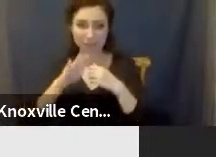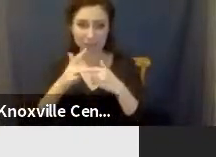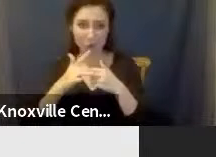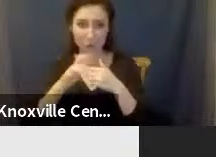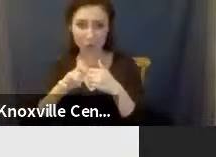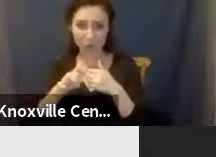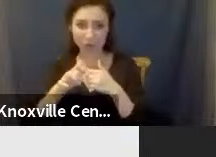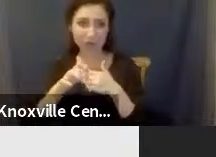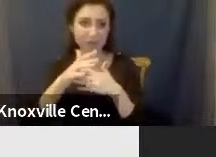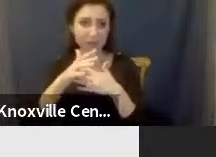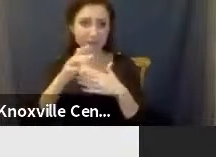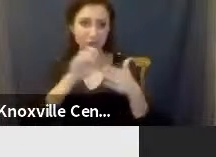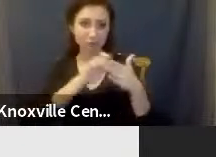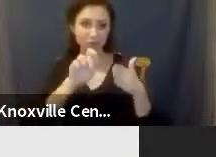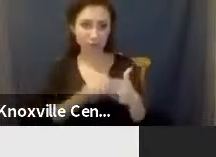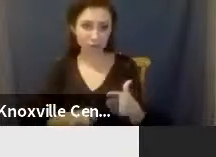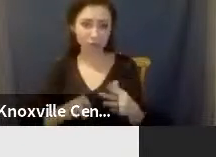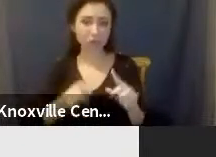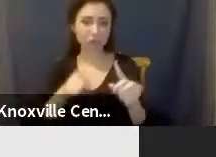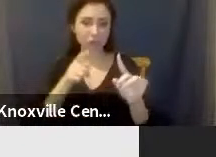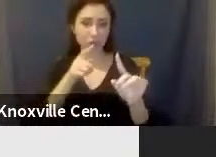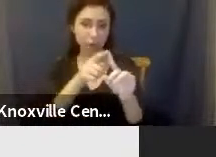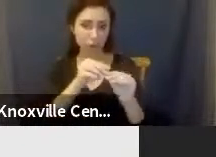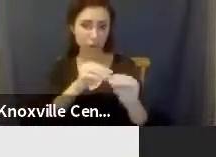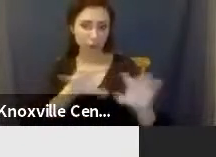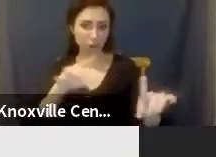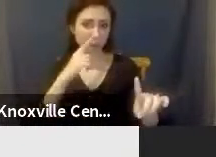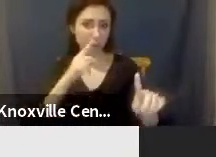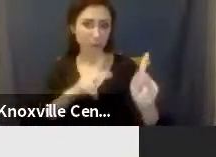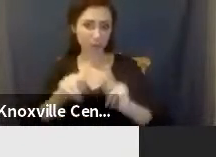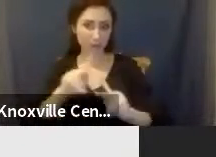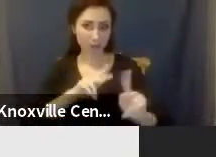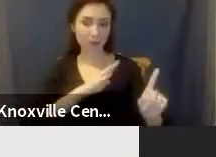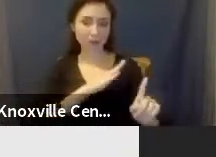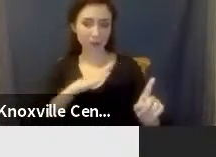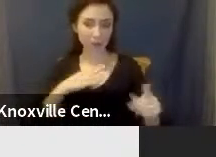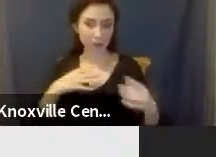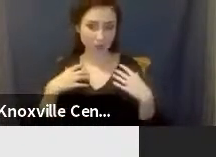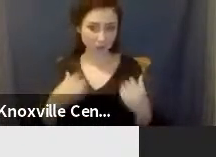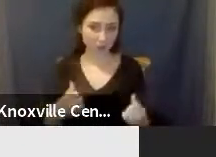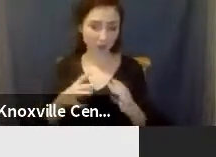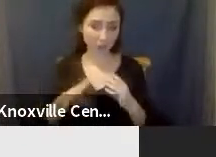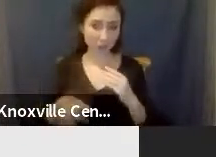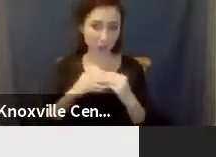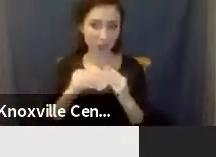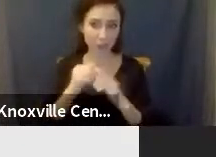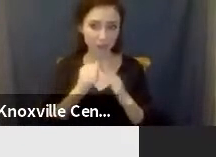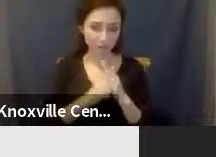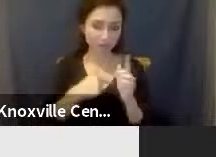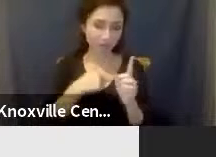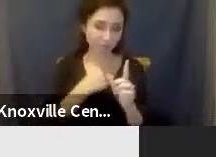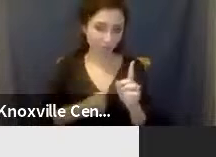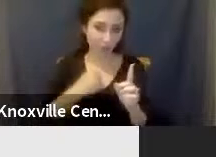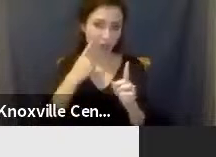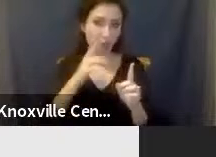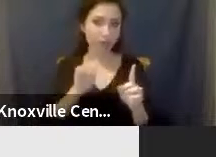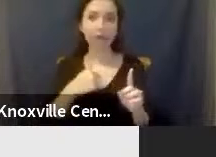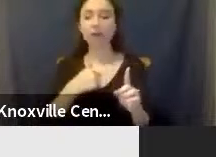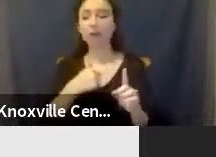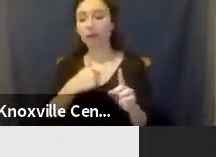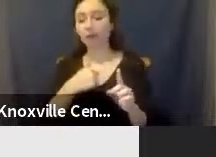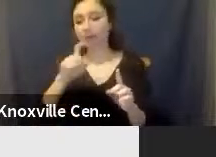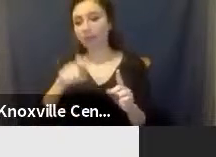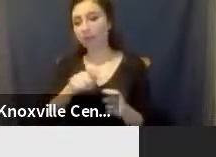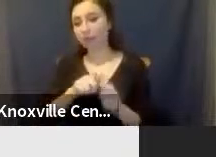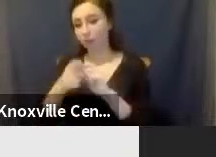this to the folks over at the Board of Health to put on the agenda, but that